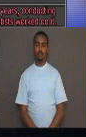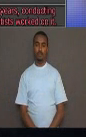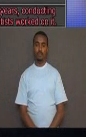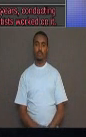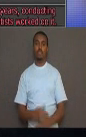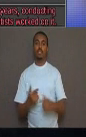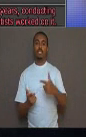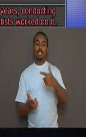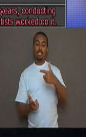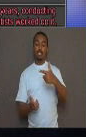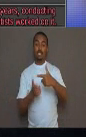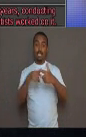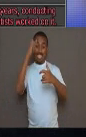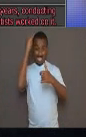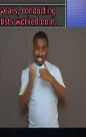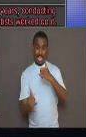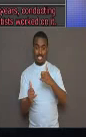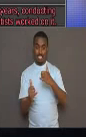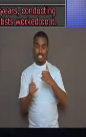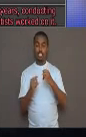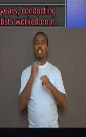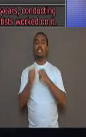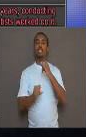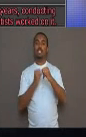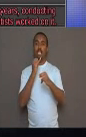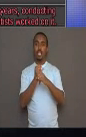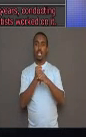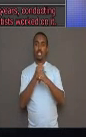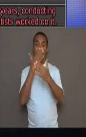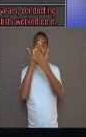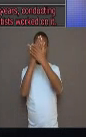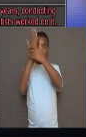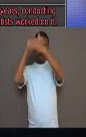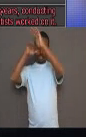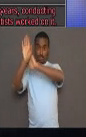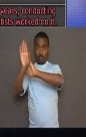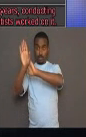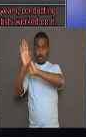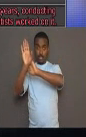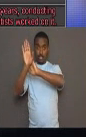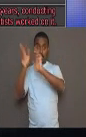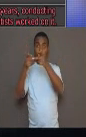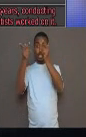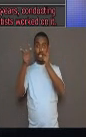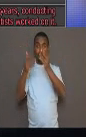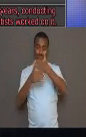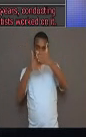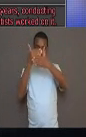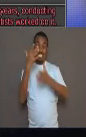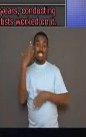The second last one, the International Space Station, was constructed